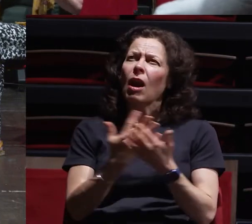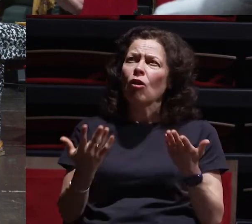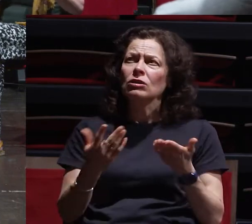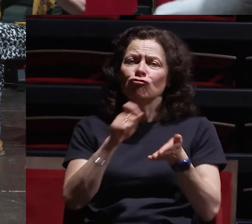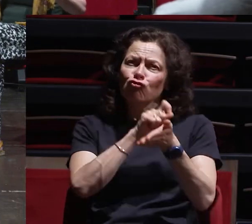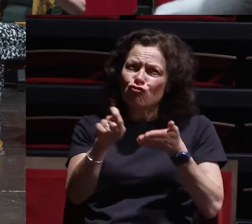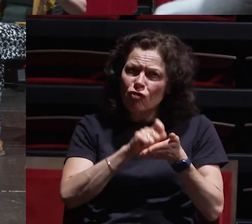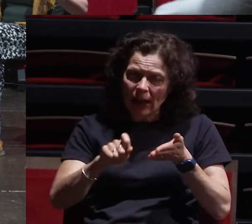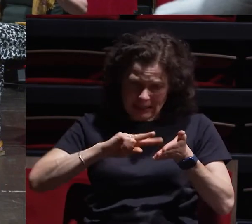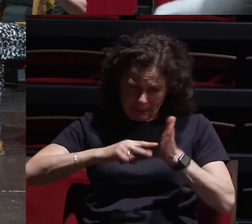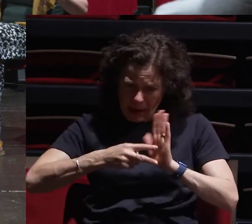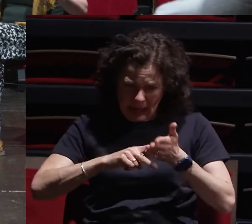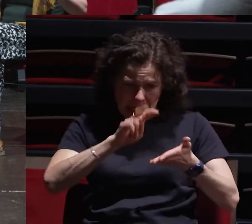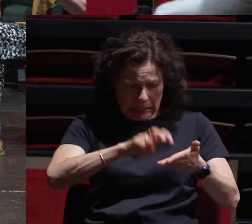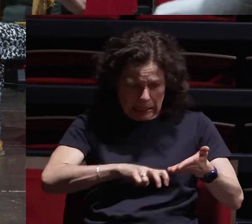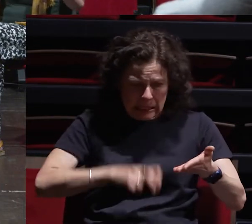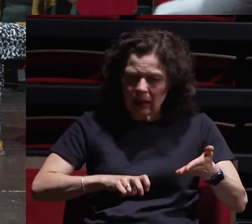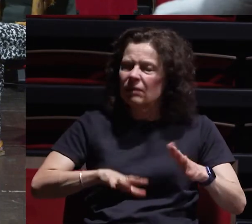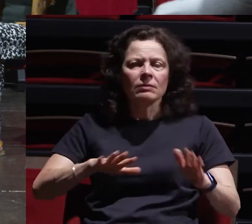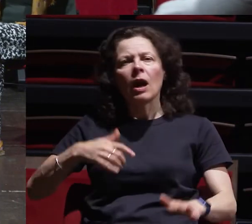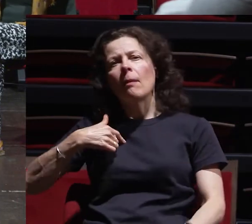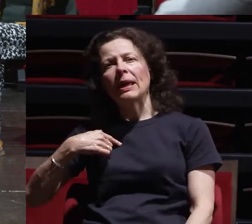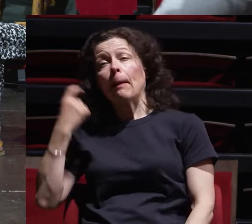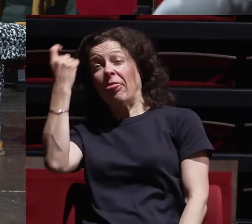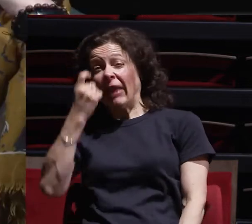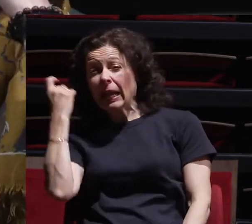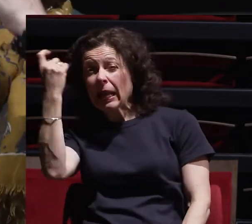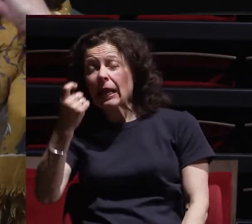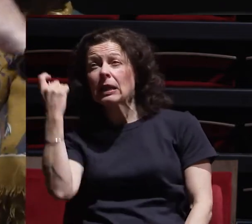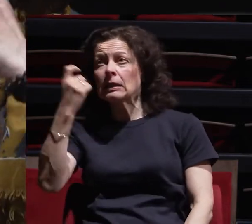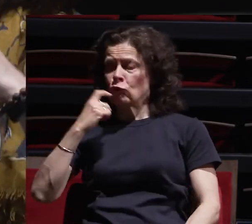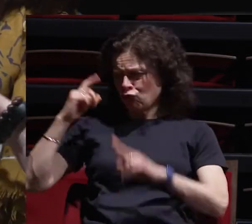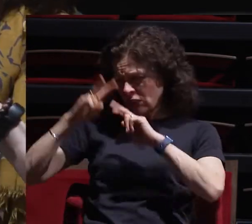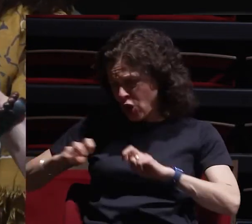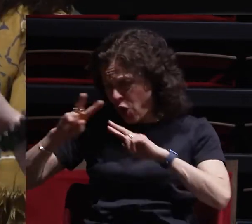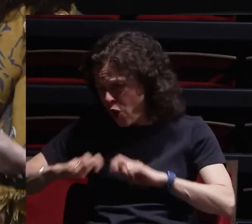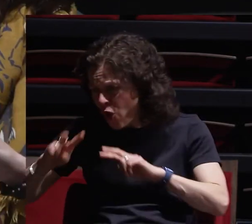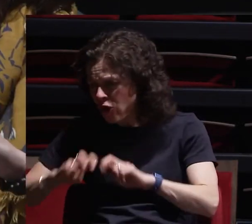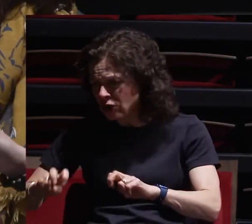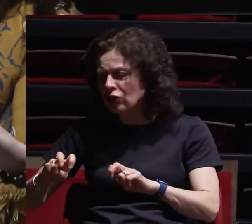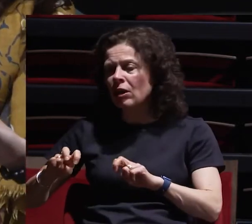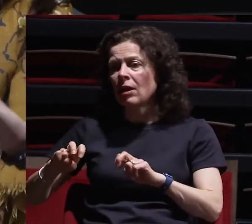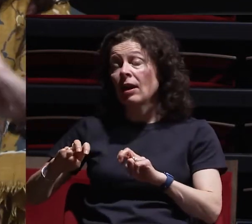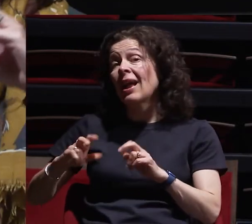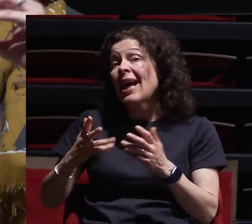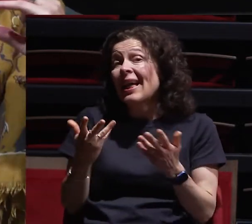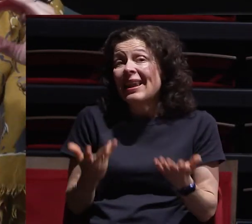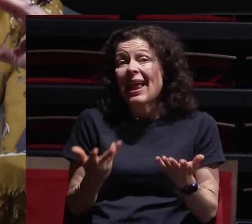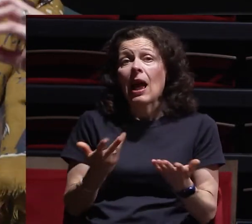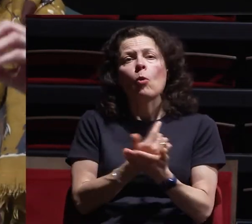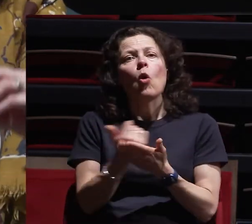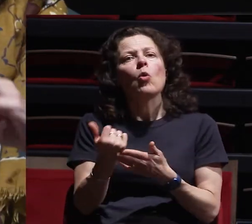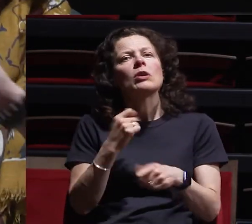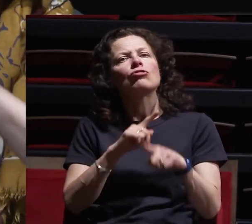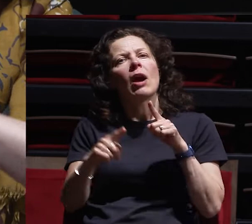of writing down planning. Right. I do a lot of thinking, a lot of thinking, a lot of research. I